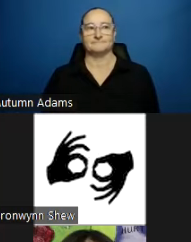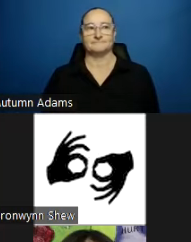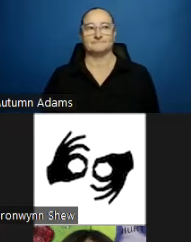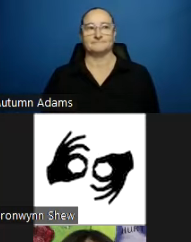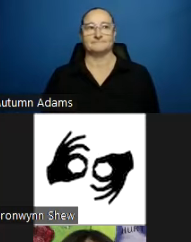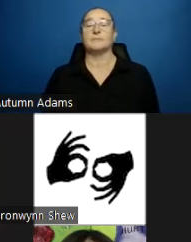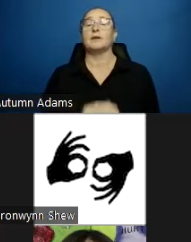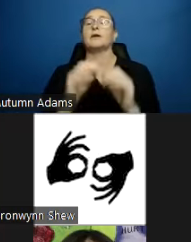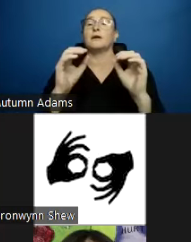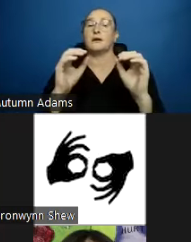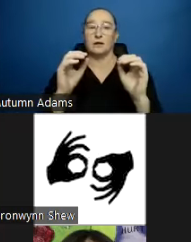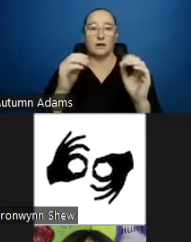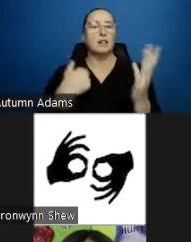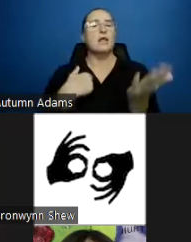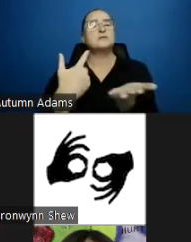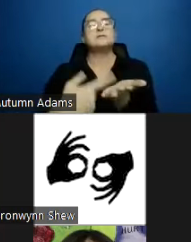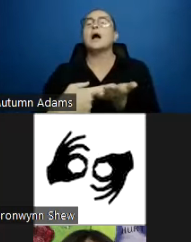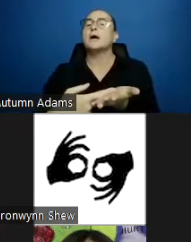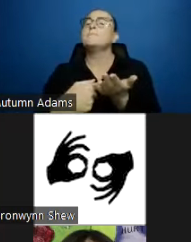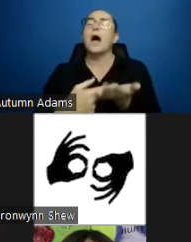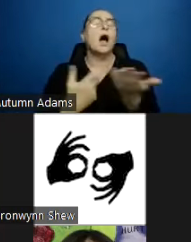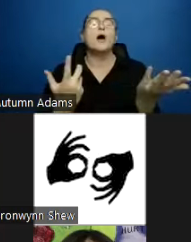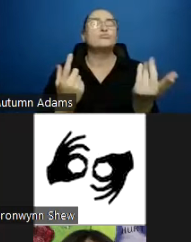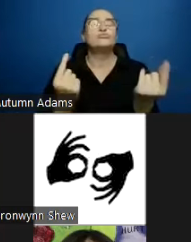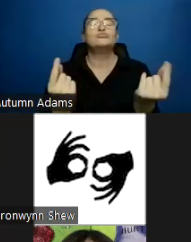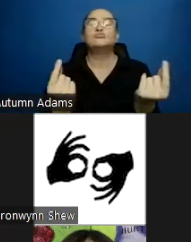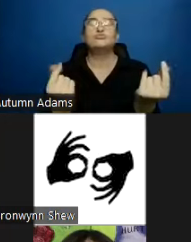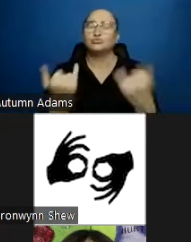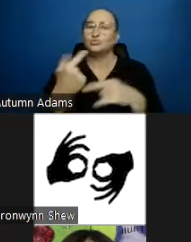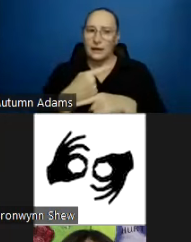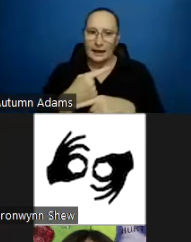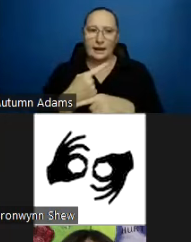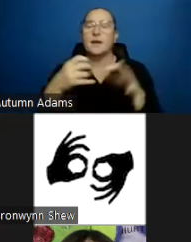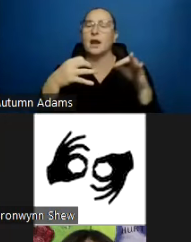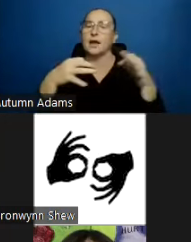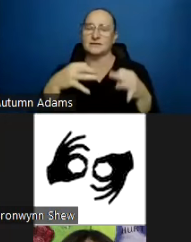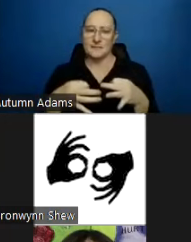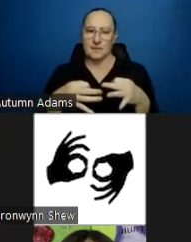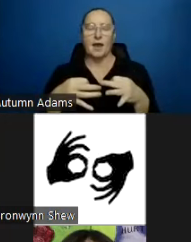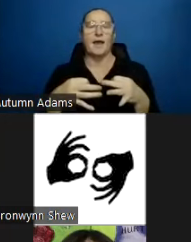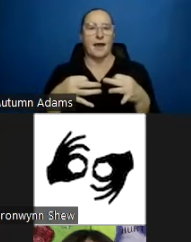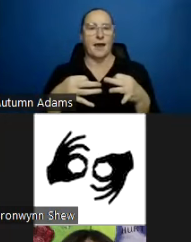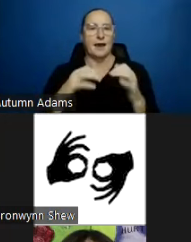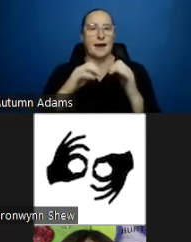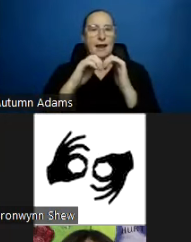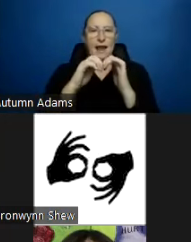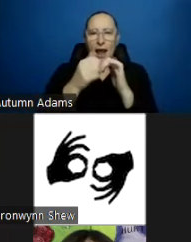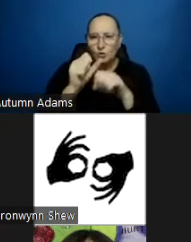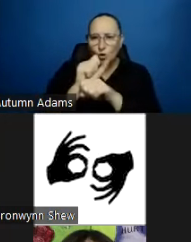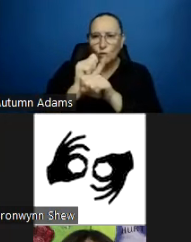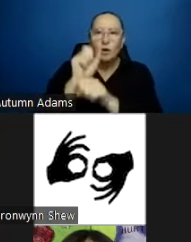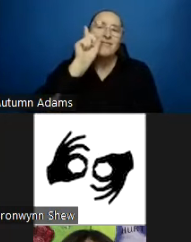So let's talk about what we're gonna learn today. I'm gonna explain a little bit on how to work with deaf or hard of